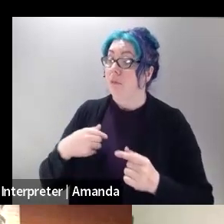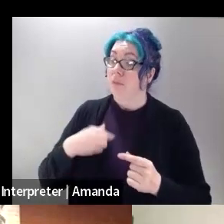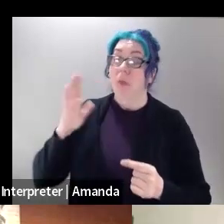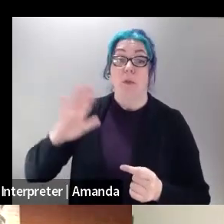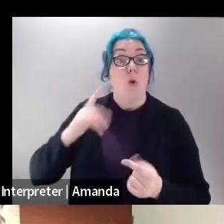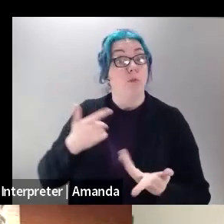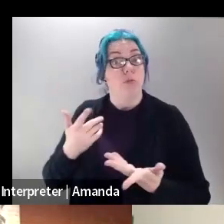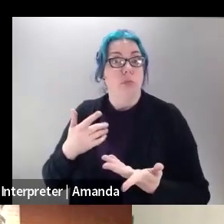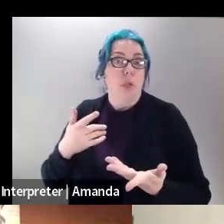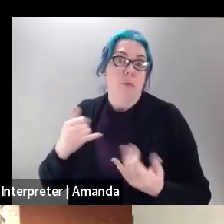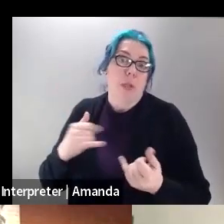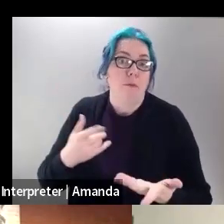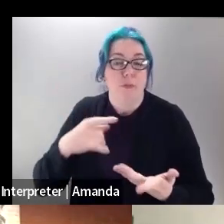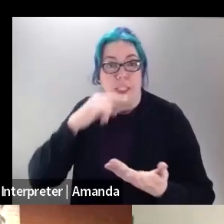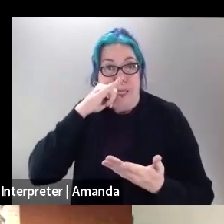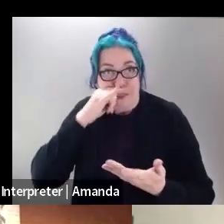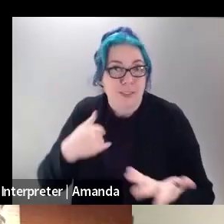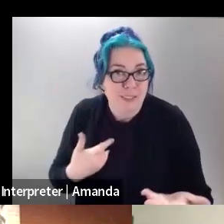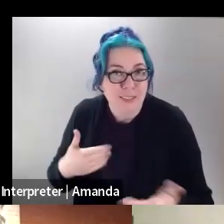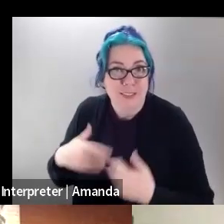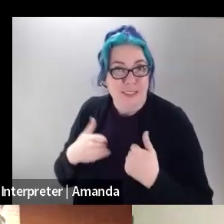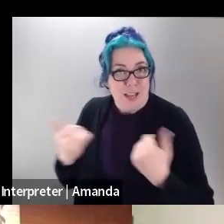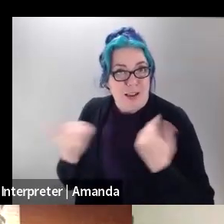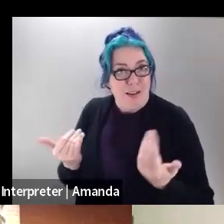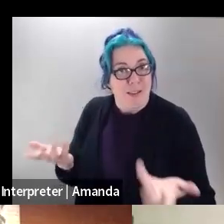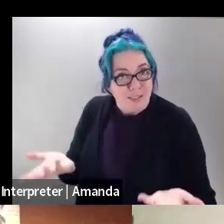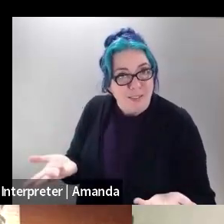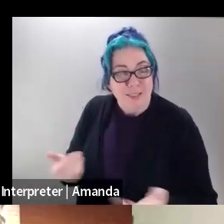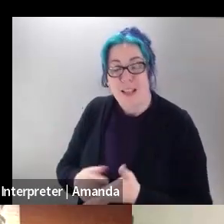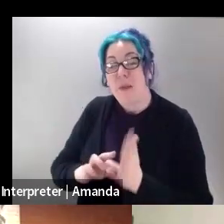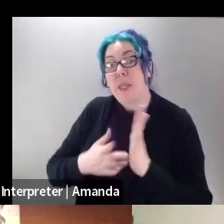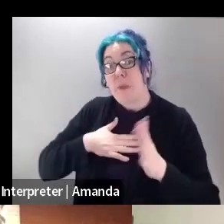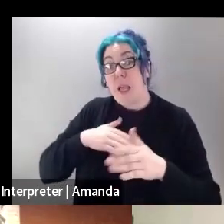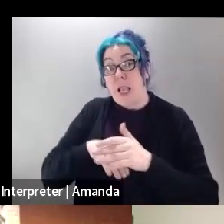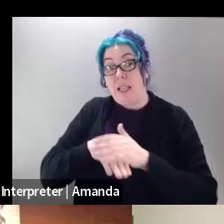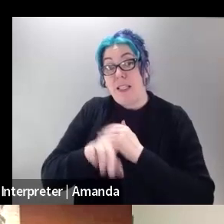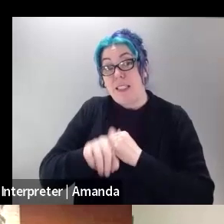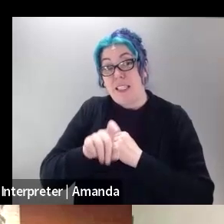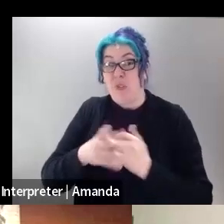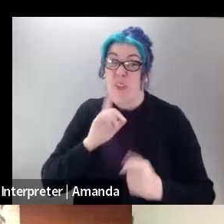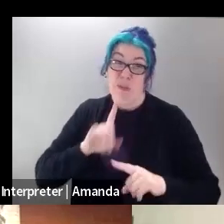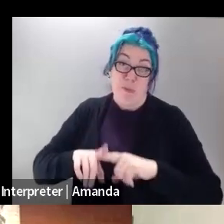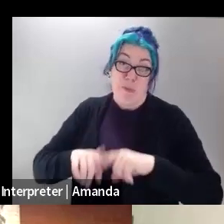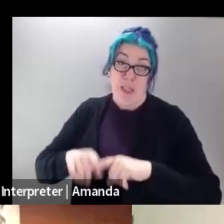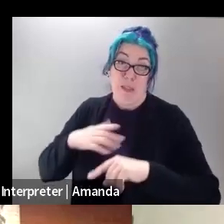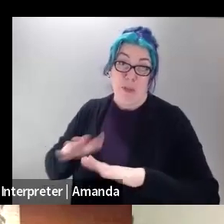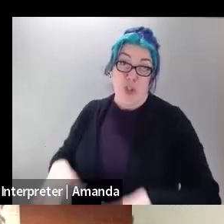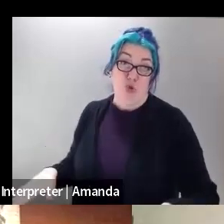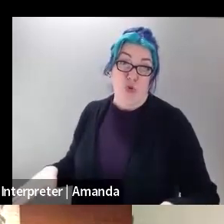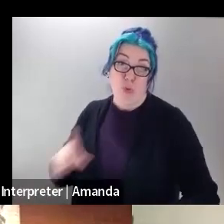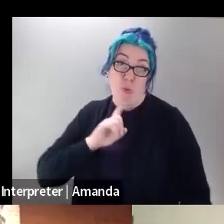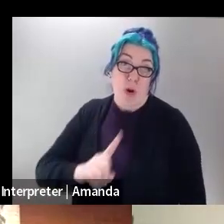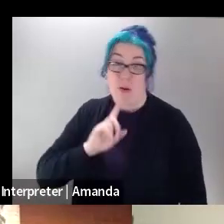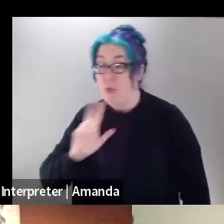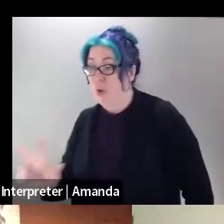have varying access needs based on, you know, their lives. They're 1 and 3. So sometimes this